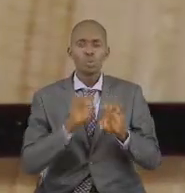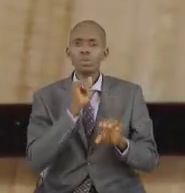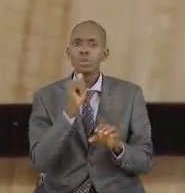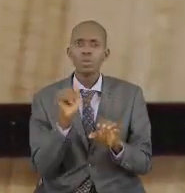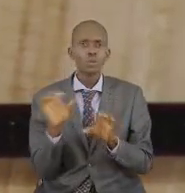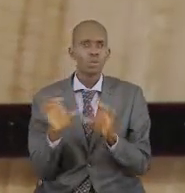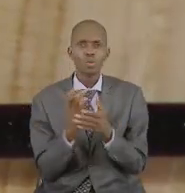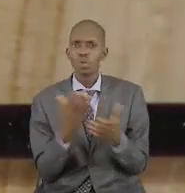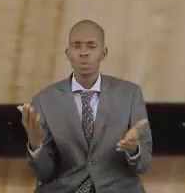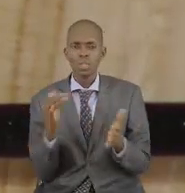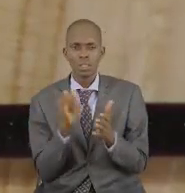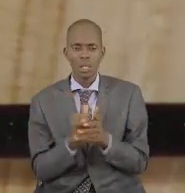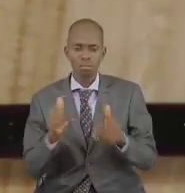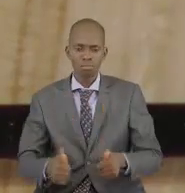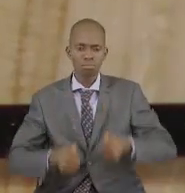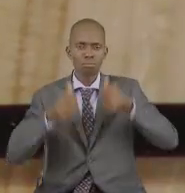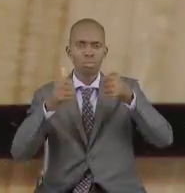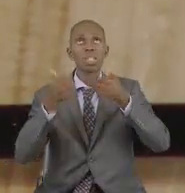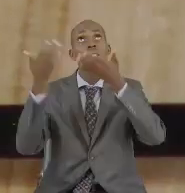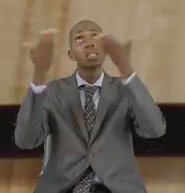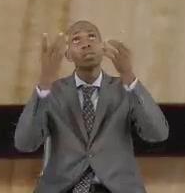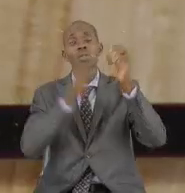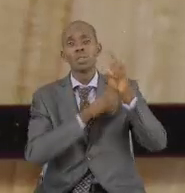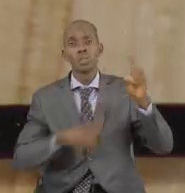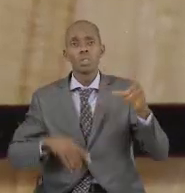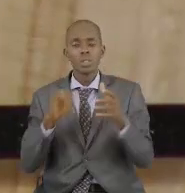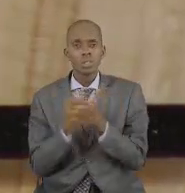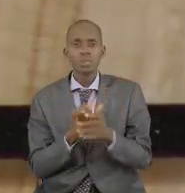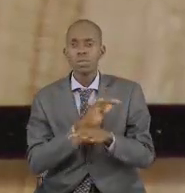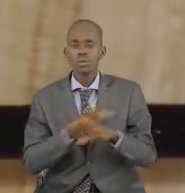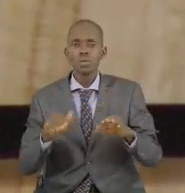the service of the Lord, that promotes people